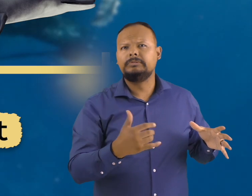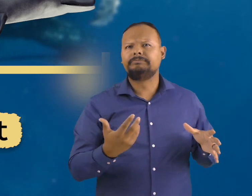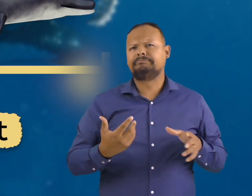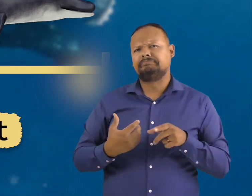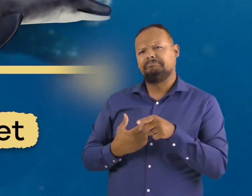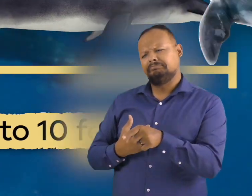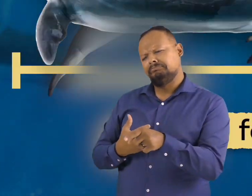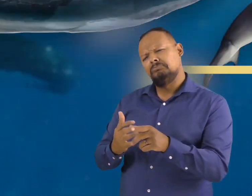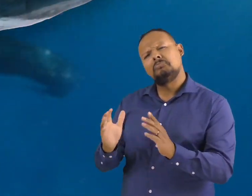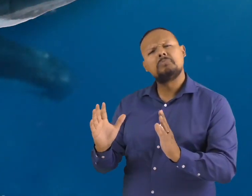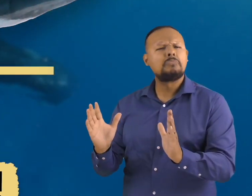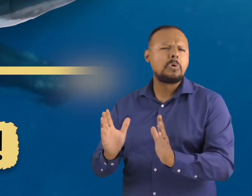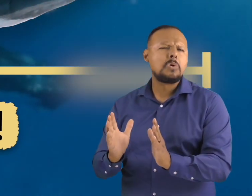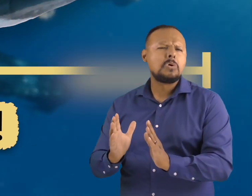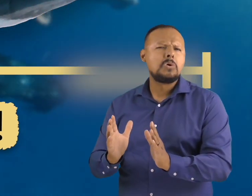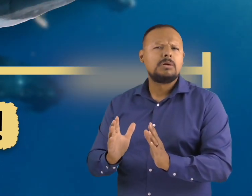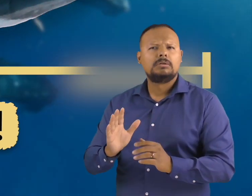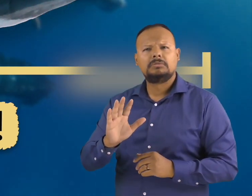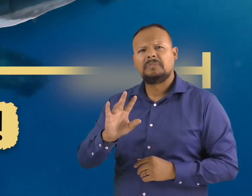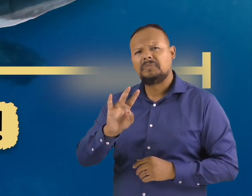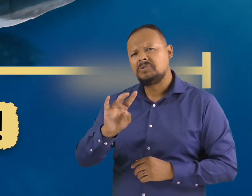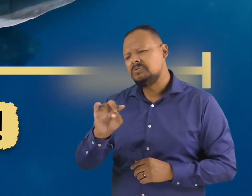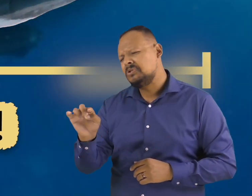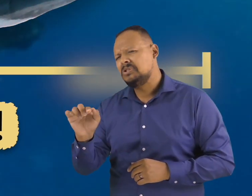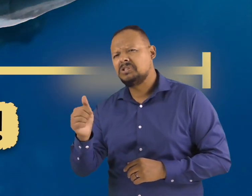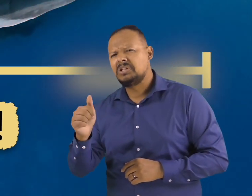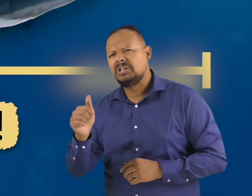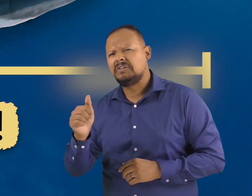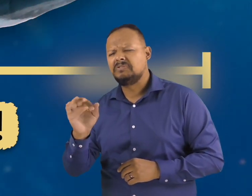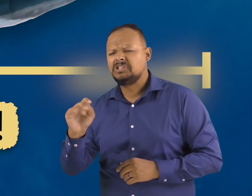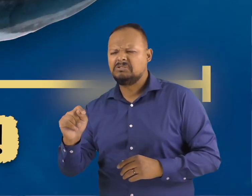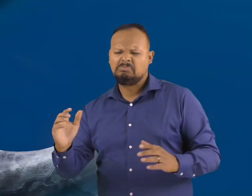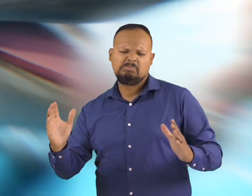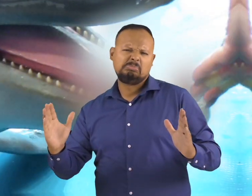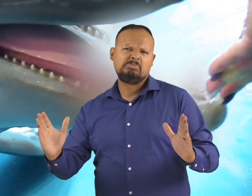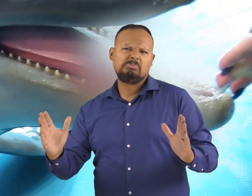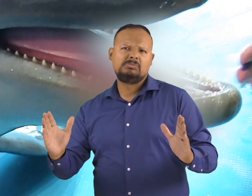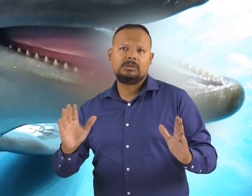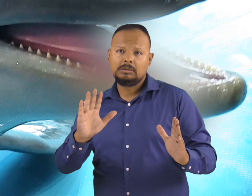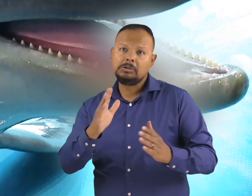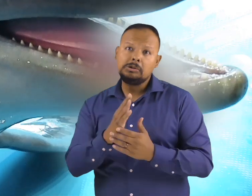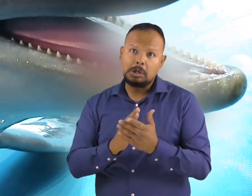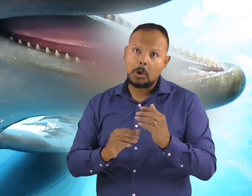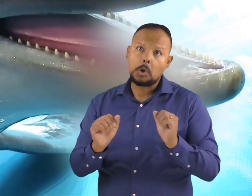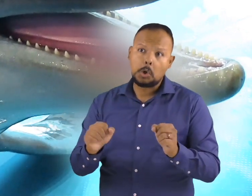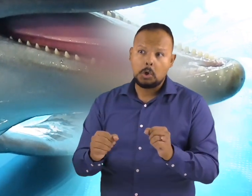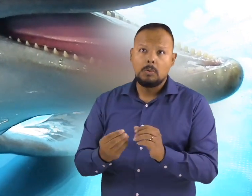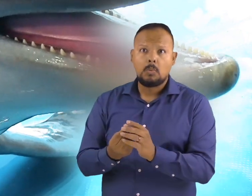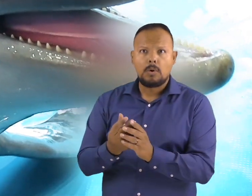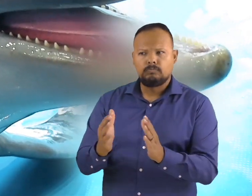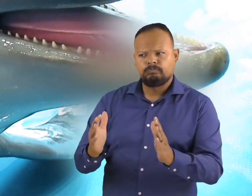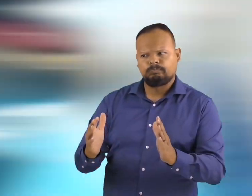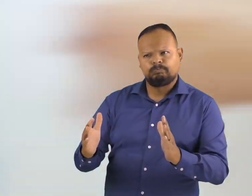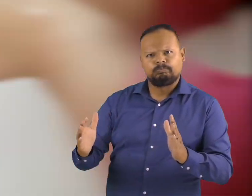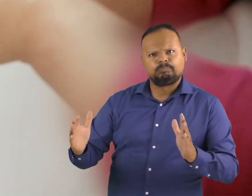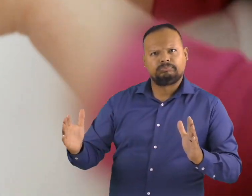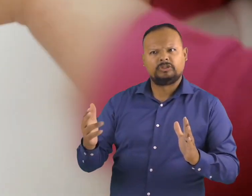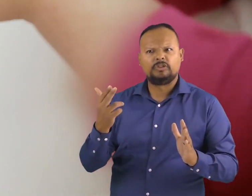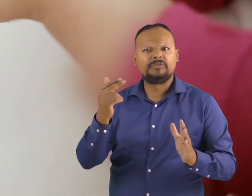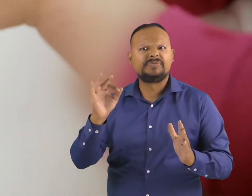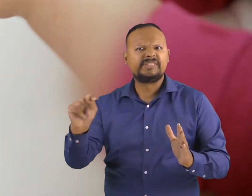long, and some can reach up to 13 feet long. They have smooth, rubbery skin,